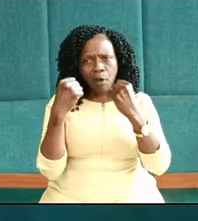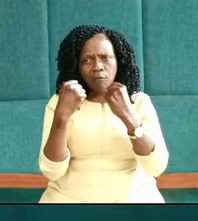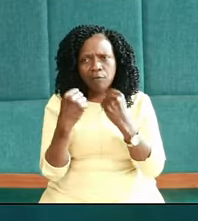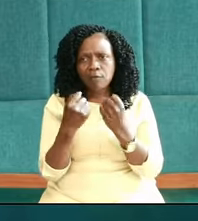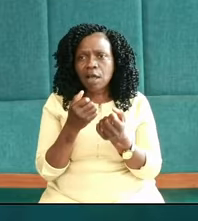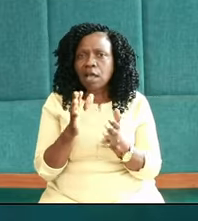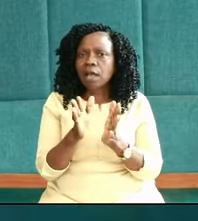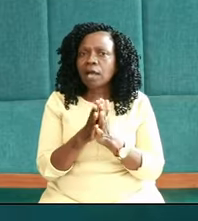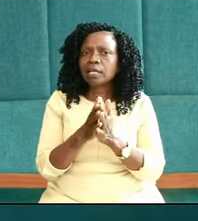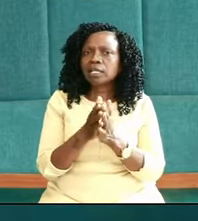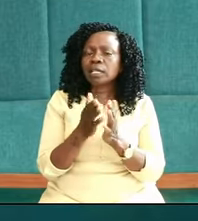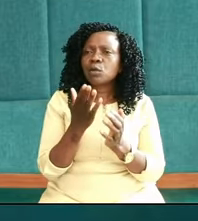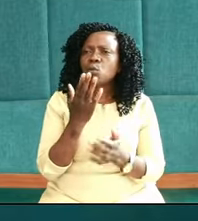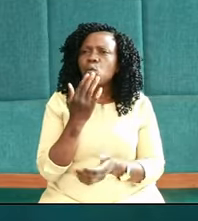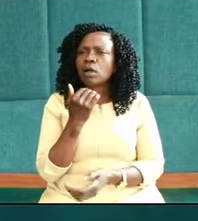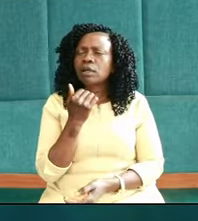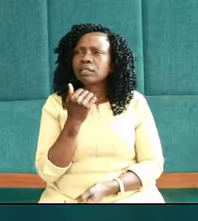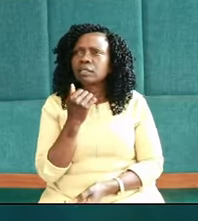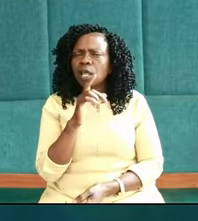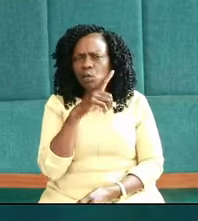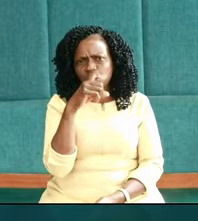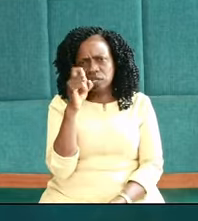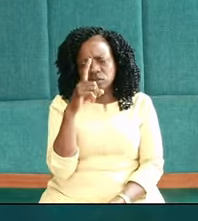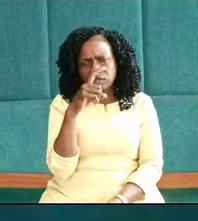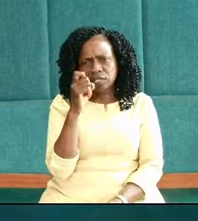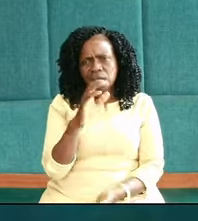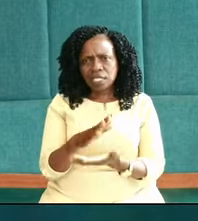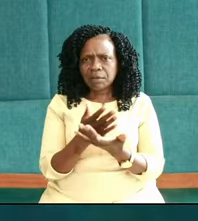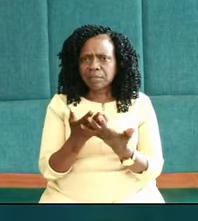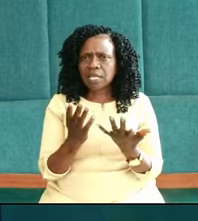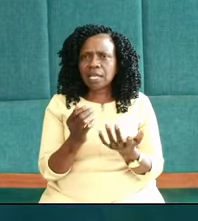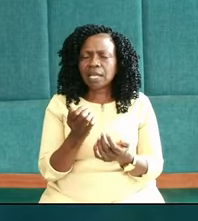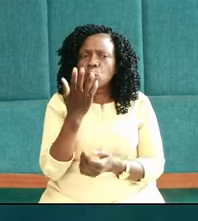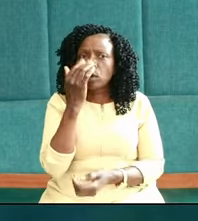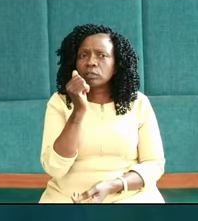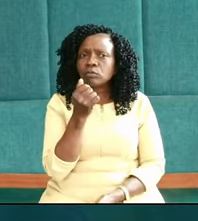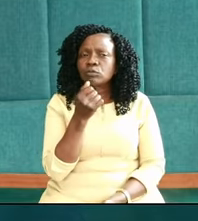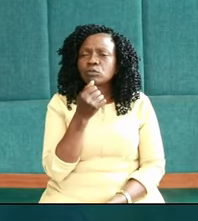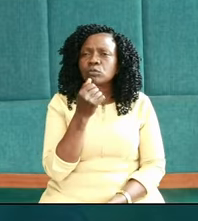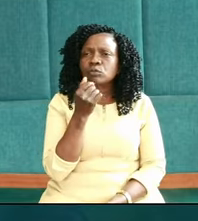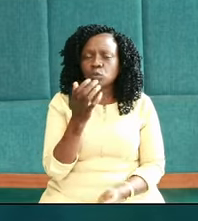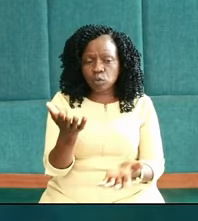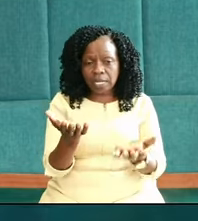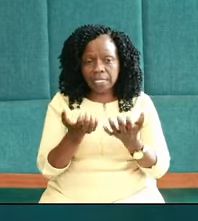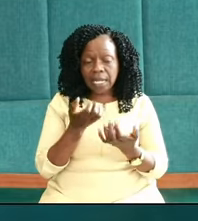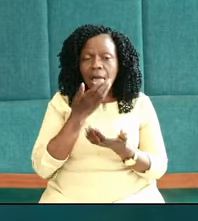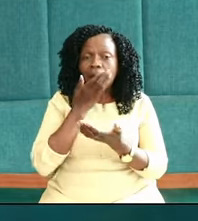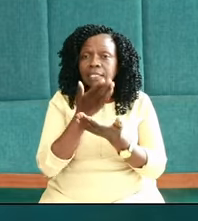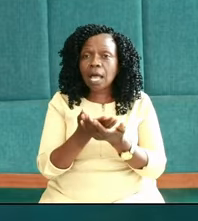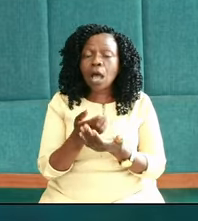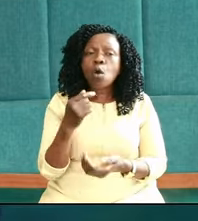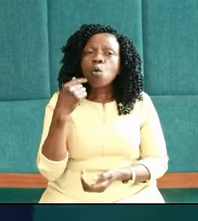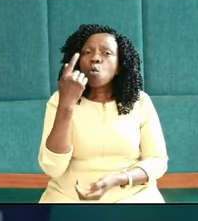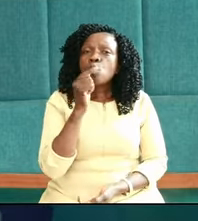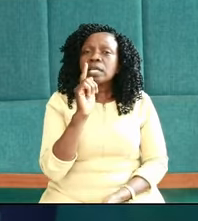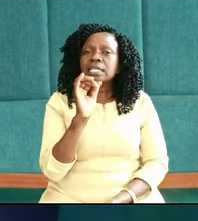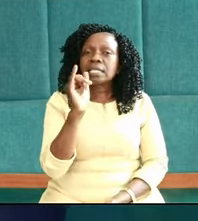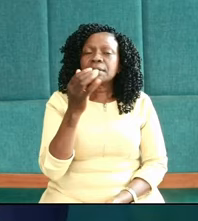And they are questioning something and they want to get an answer. Who is this